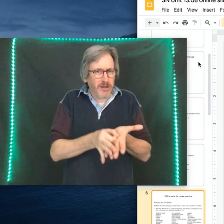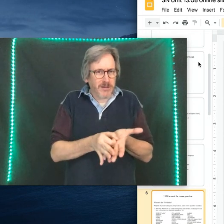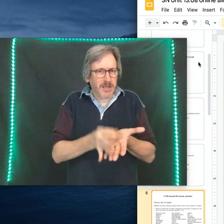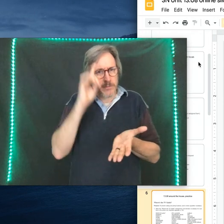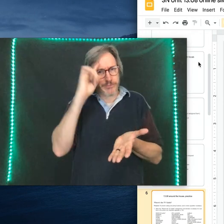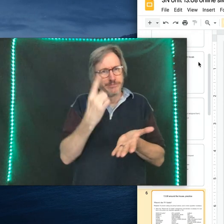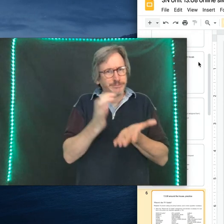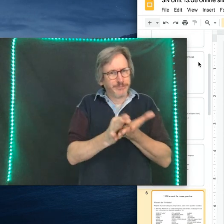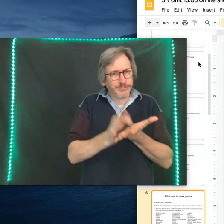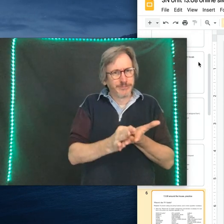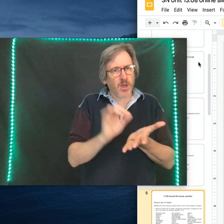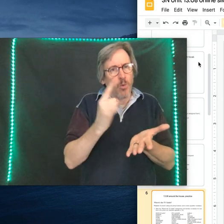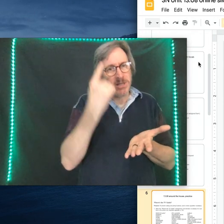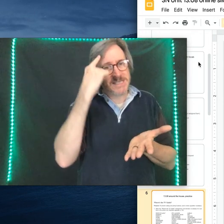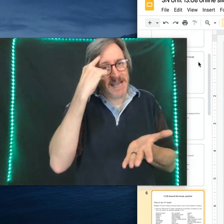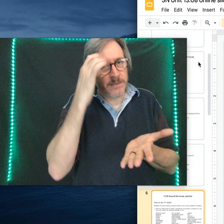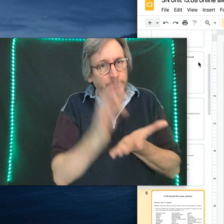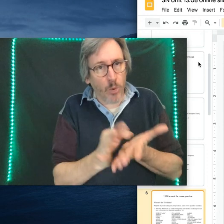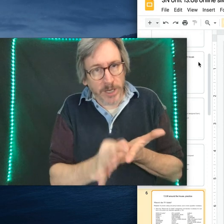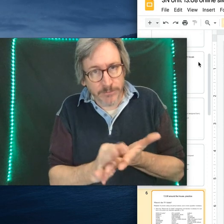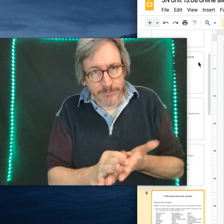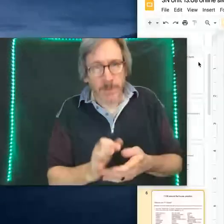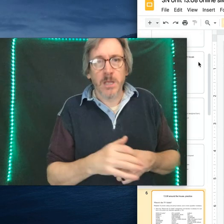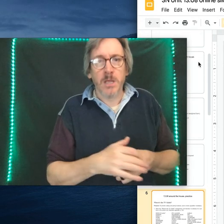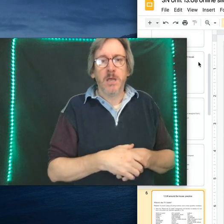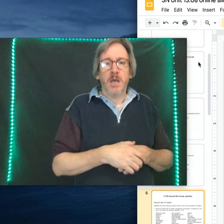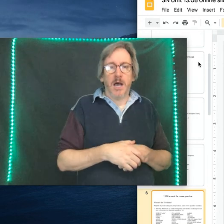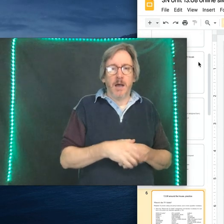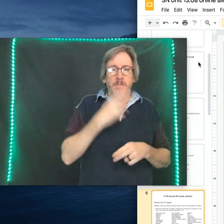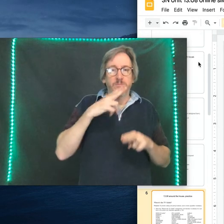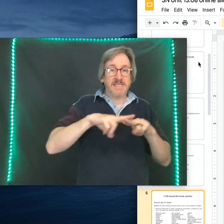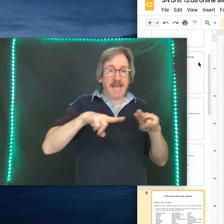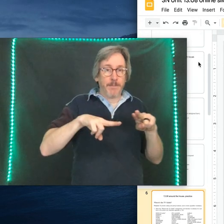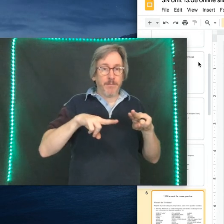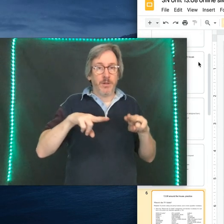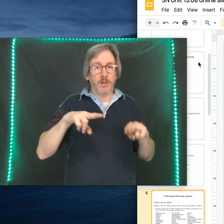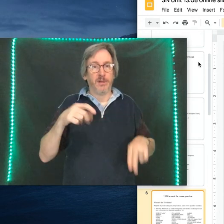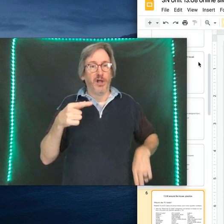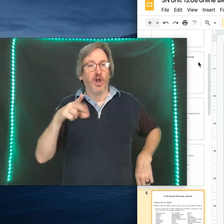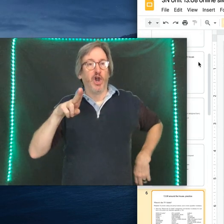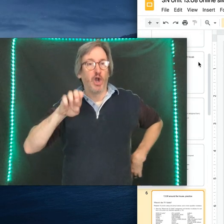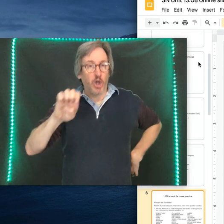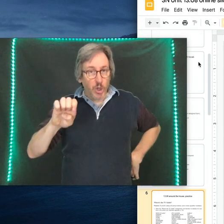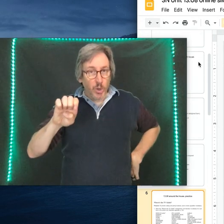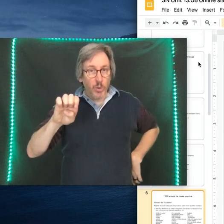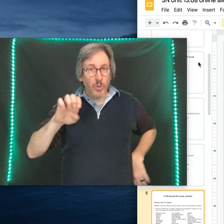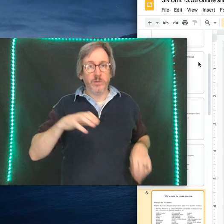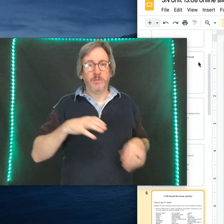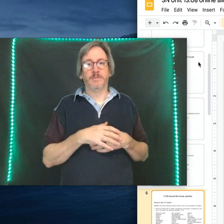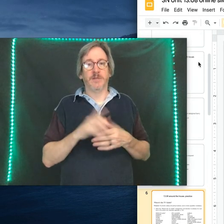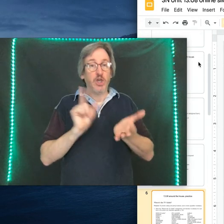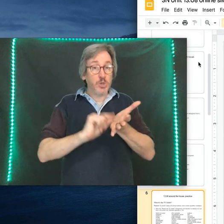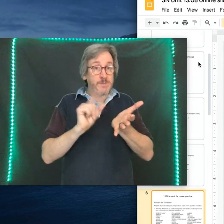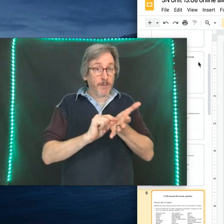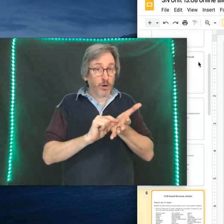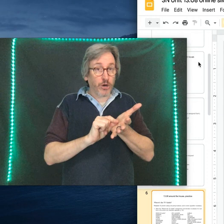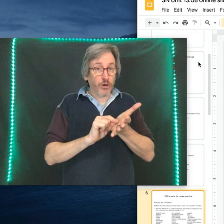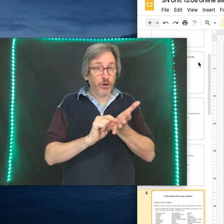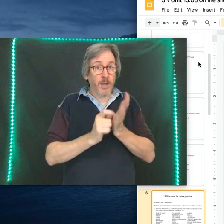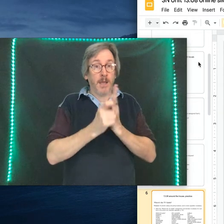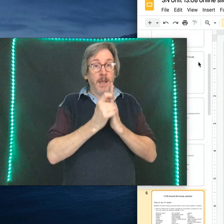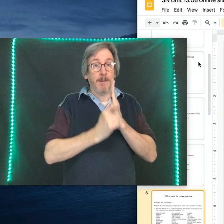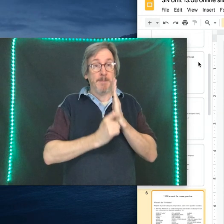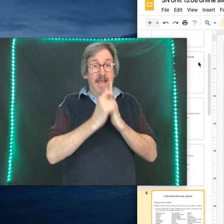Coin, right? Okay. 1 cent coin. Stamp. Glue.